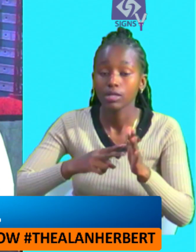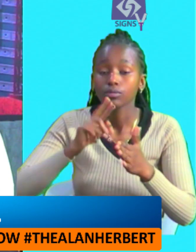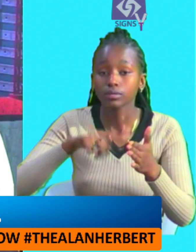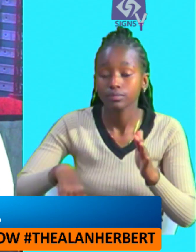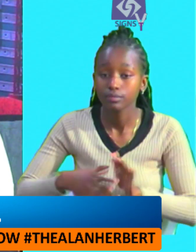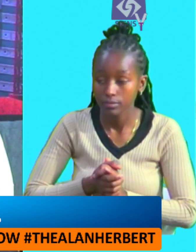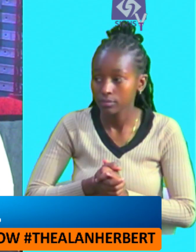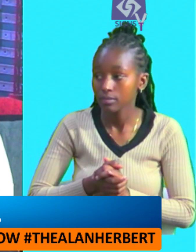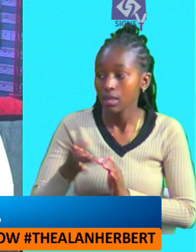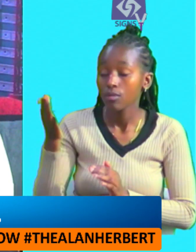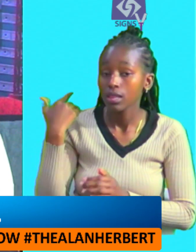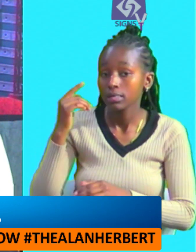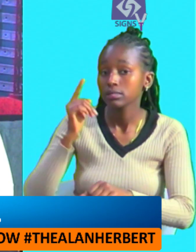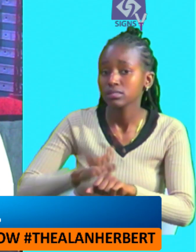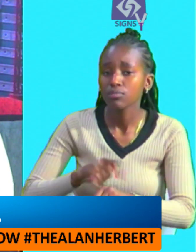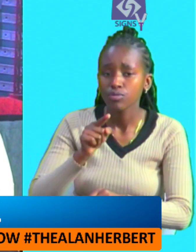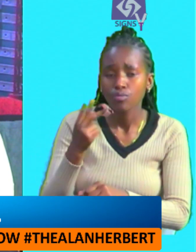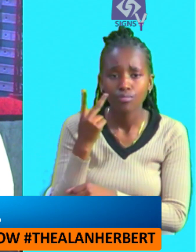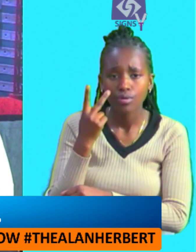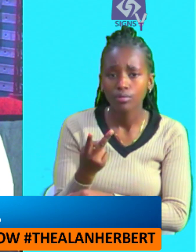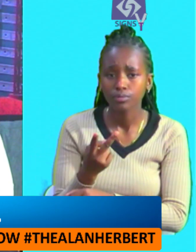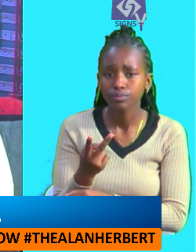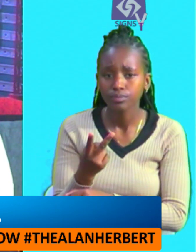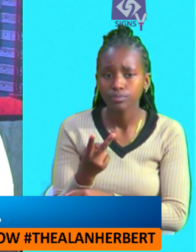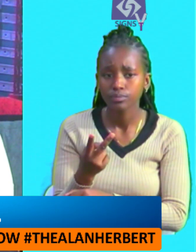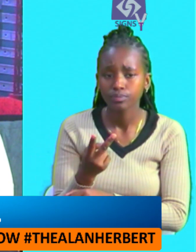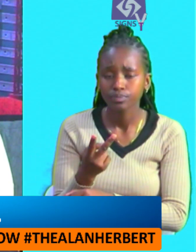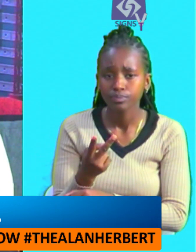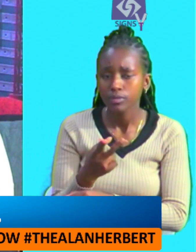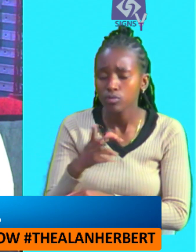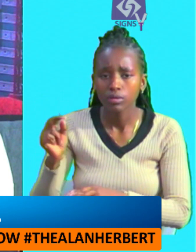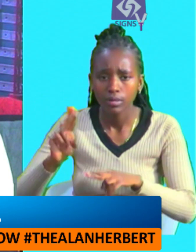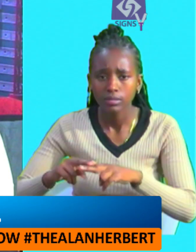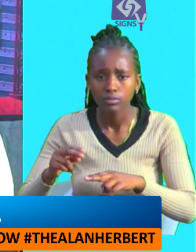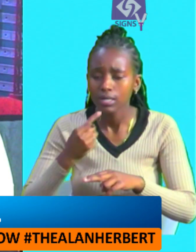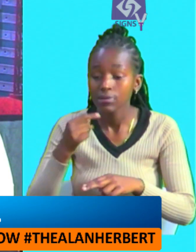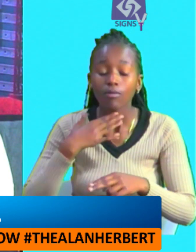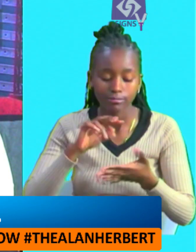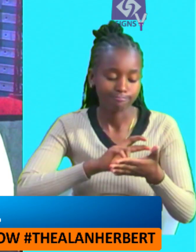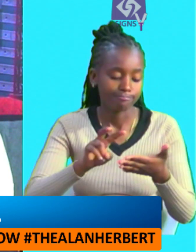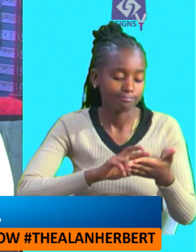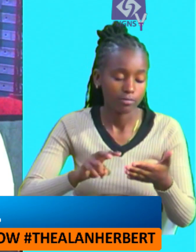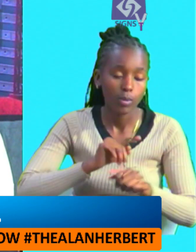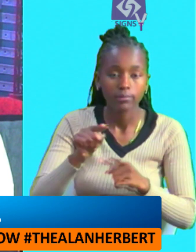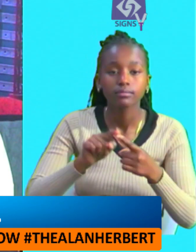zenye tunataka kusikia, but zenye hatutaki kusikia. I think those ones are the ones that we should listen to.